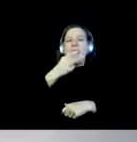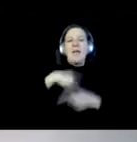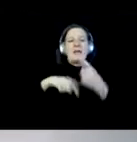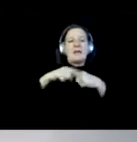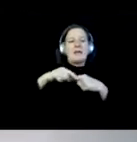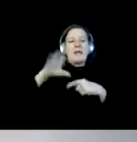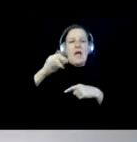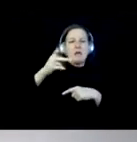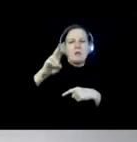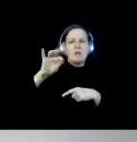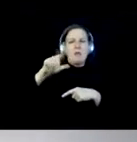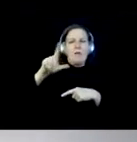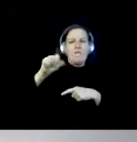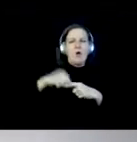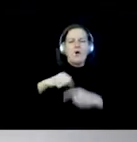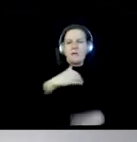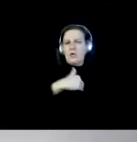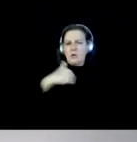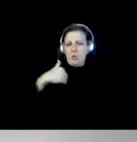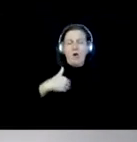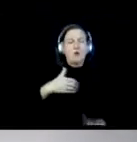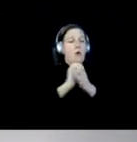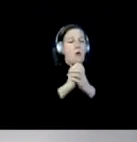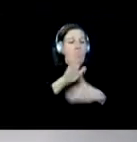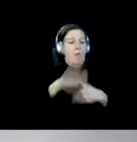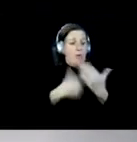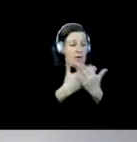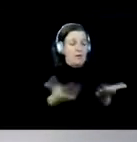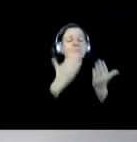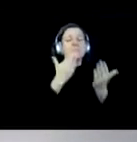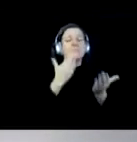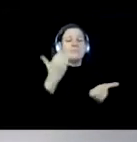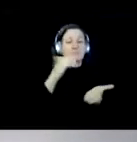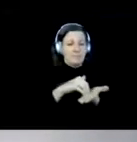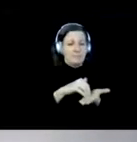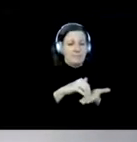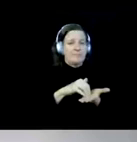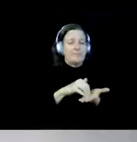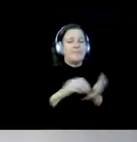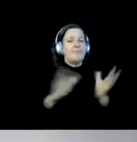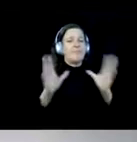So congratulations on all things. And thank you everyone for tuning in for this